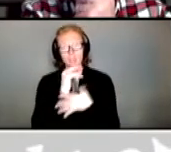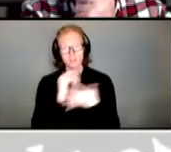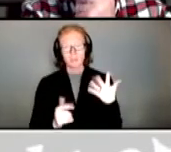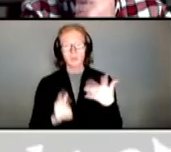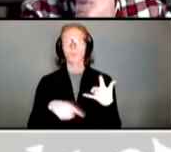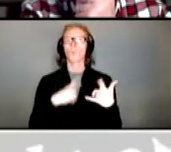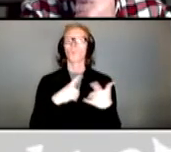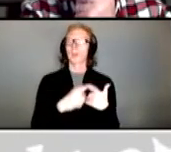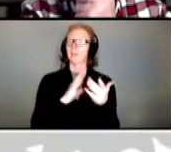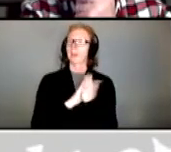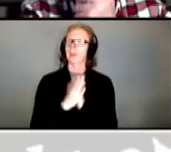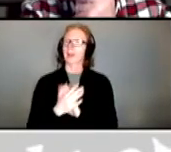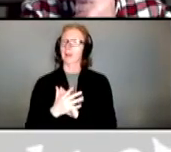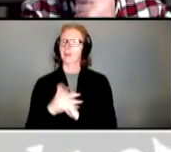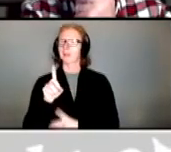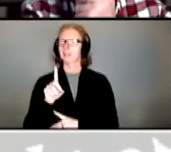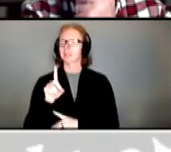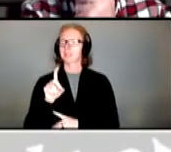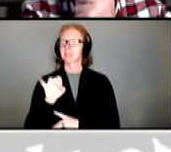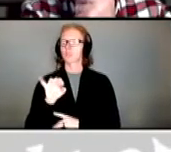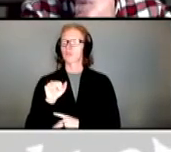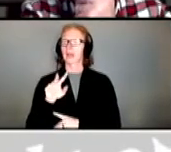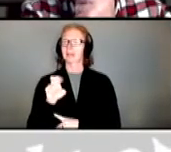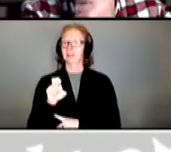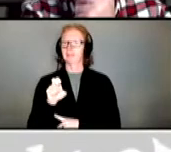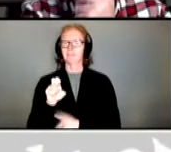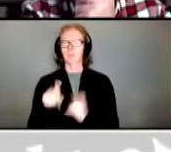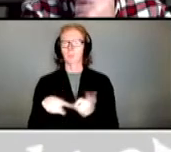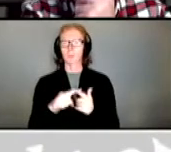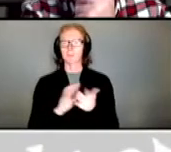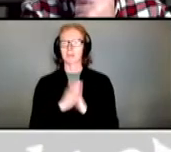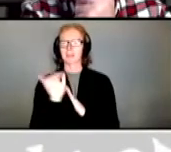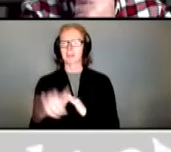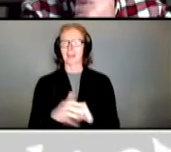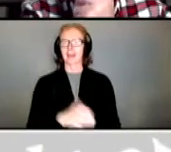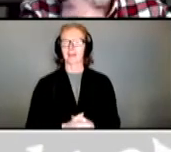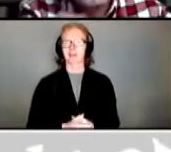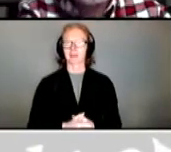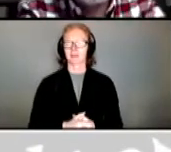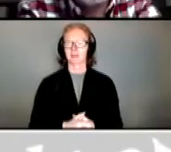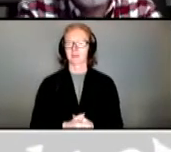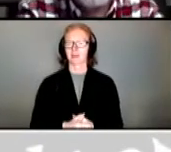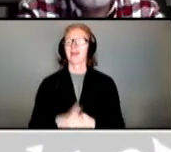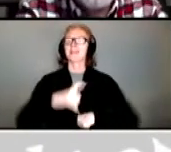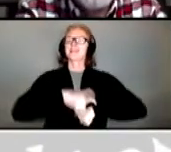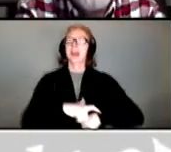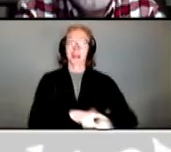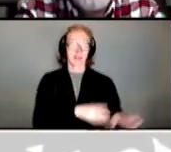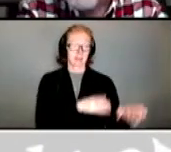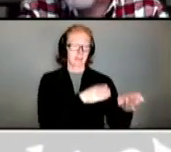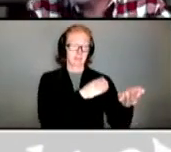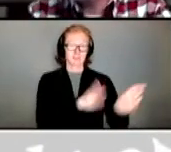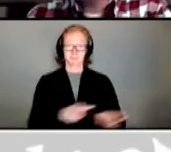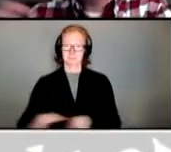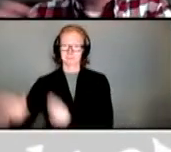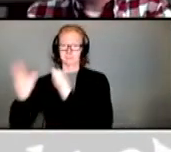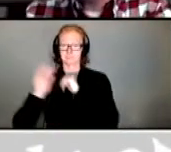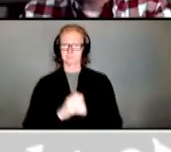to becoming a directive even? Like just laying out a timeline of how things